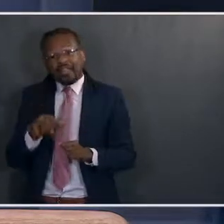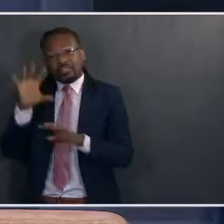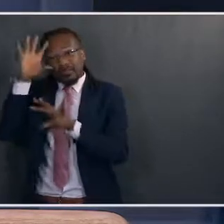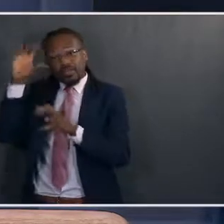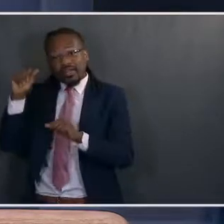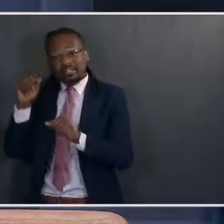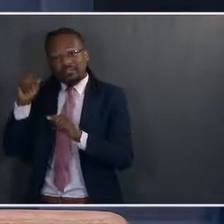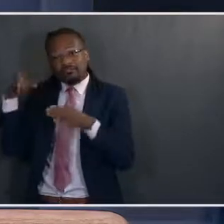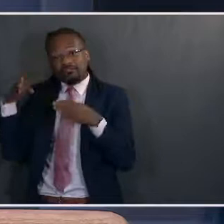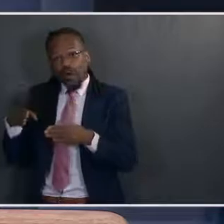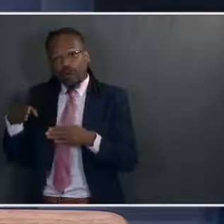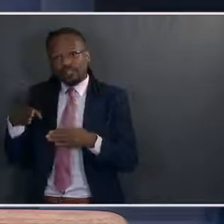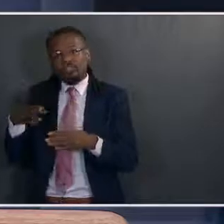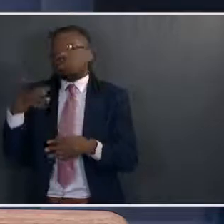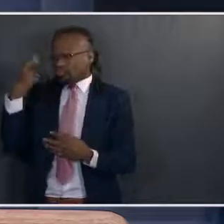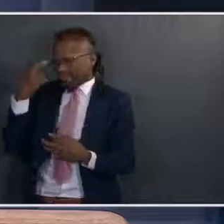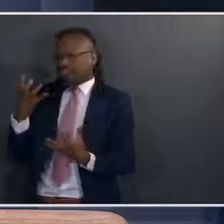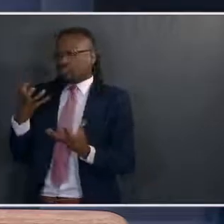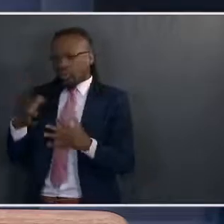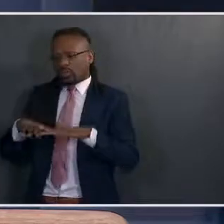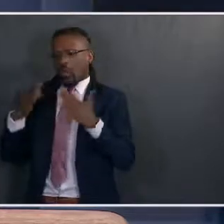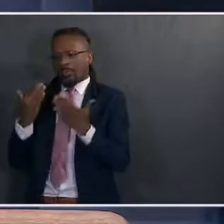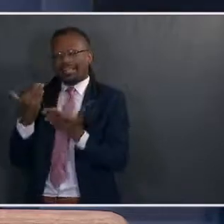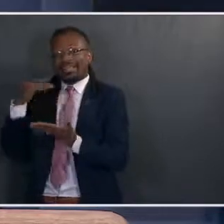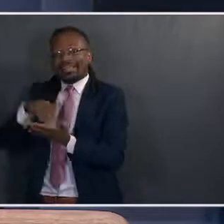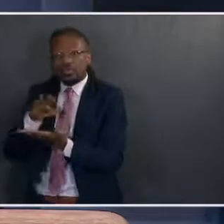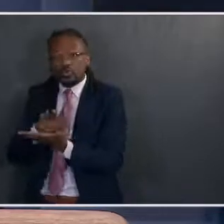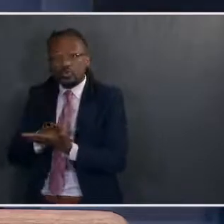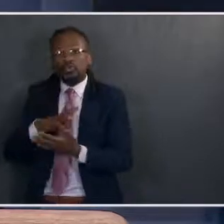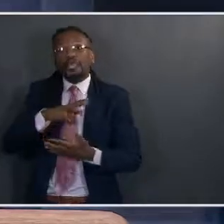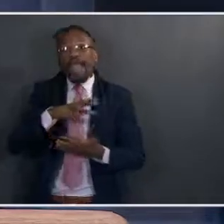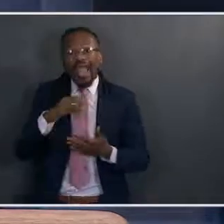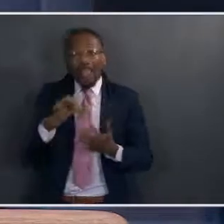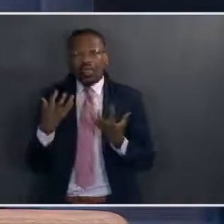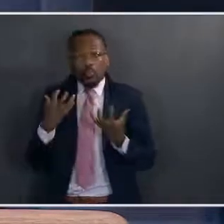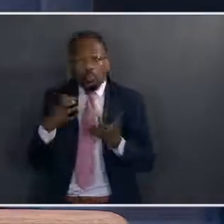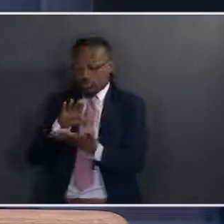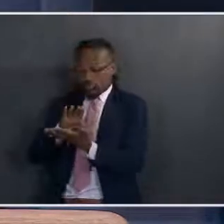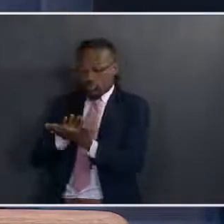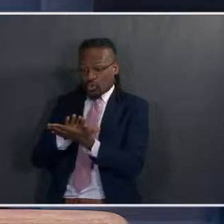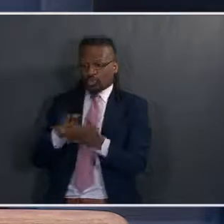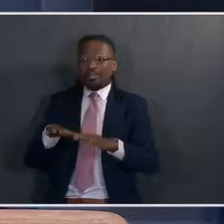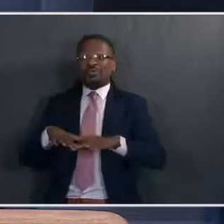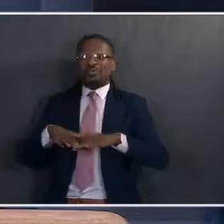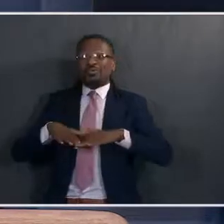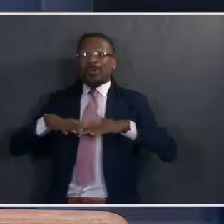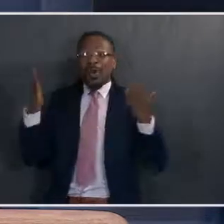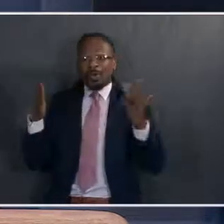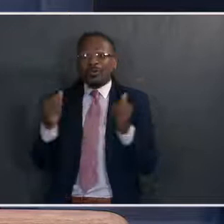reopen schools and wants them not to just reopen, but wants them to stay open, which as a mom, that is pivotal.